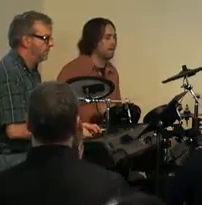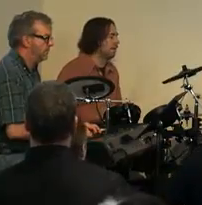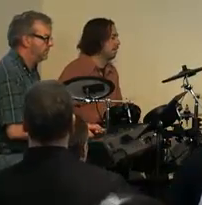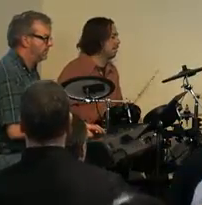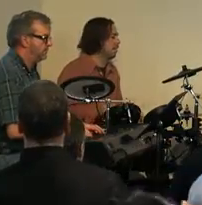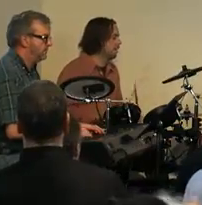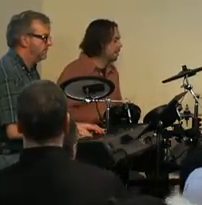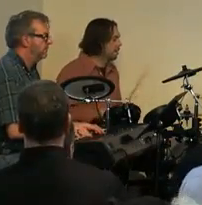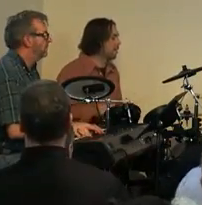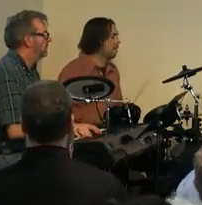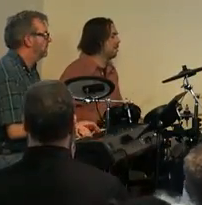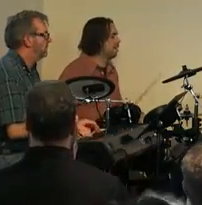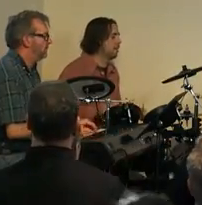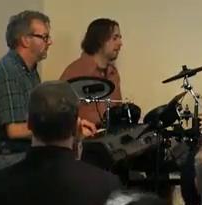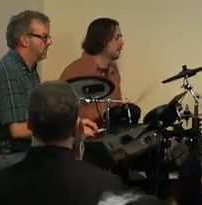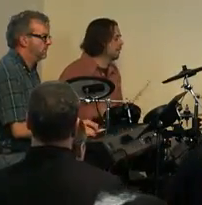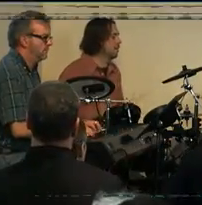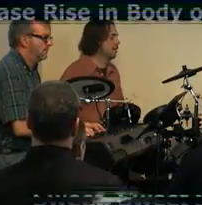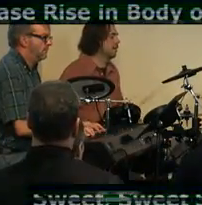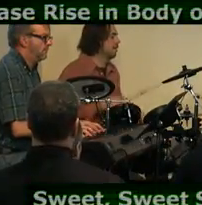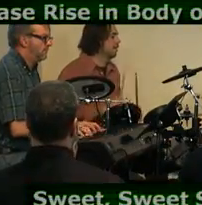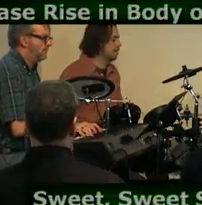right s